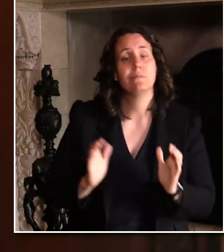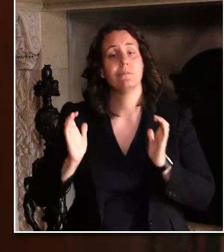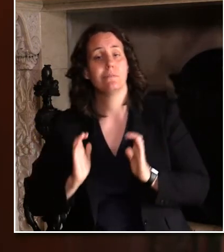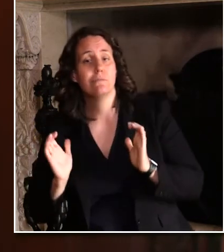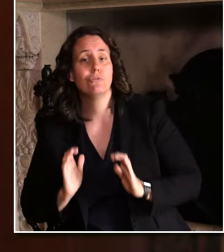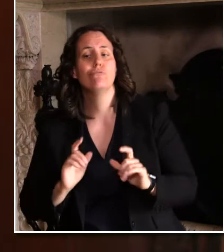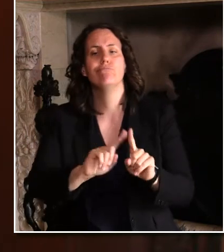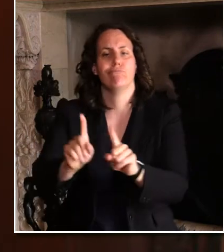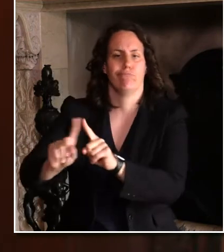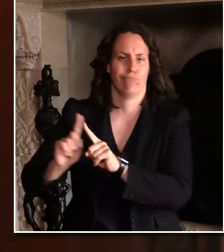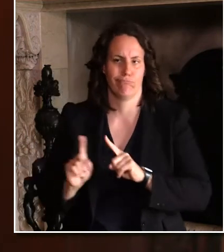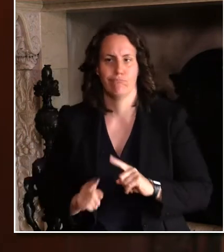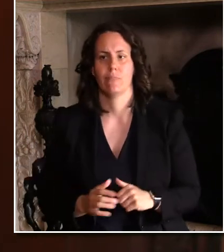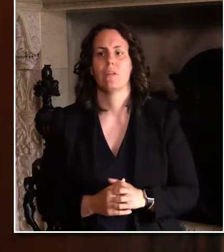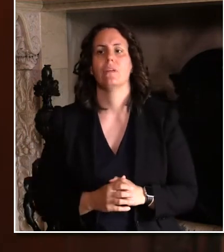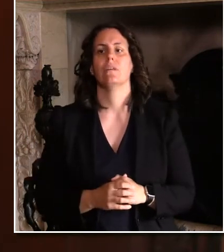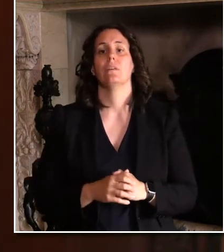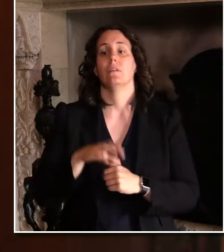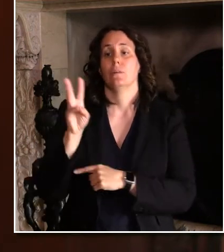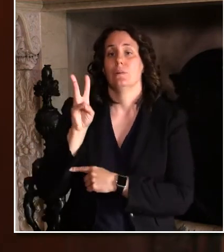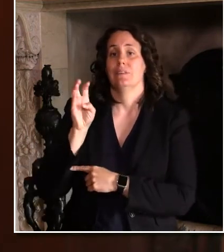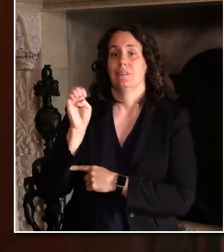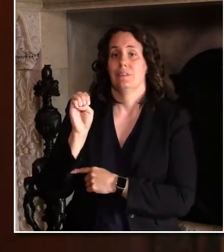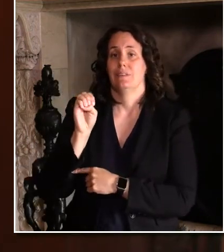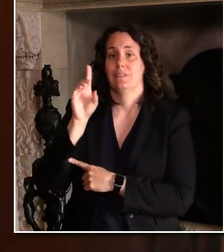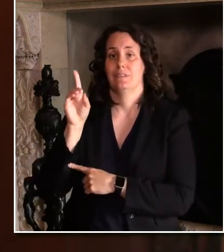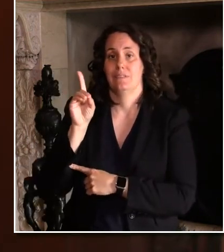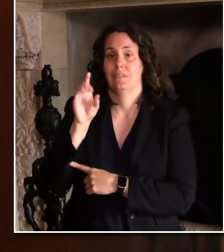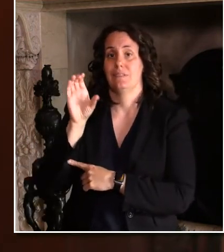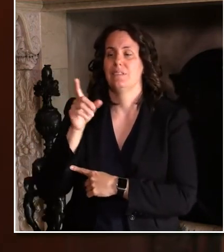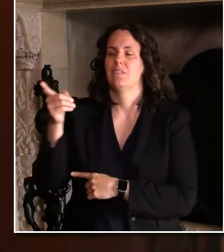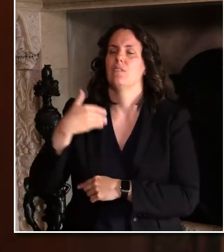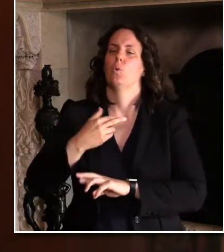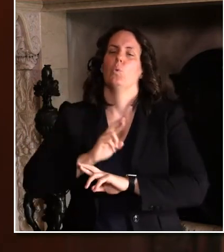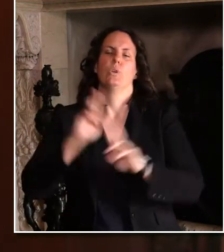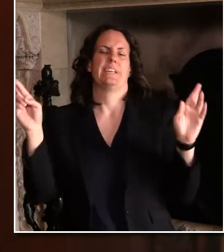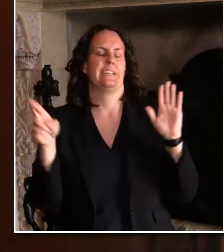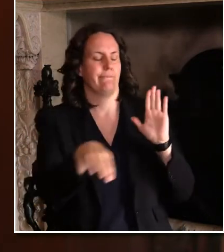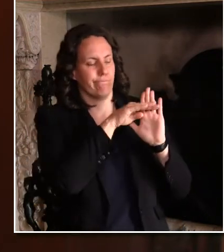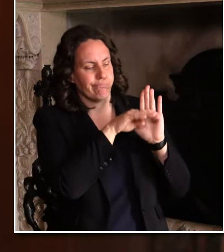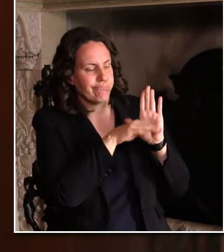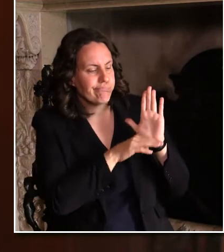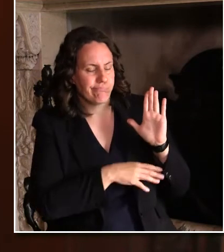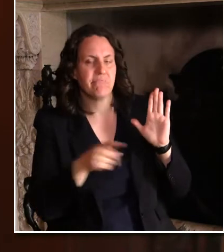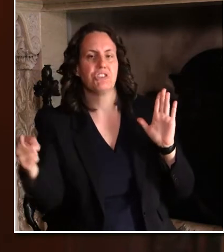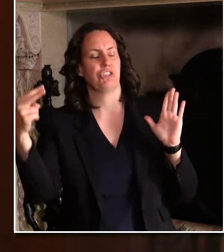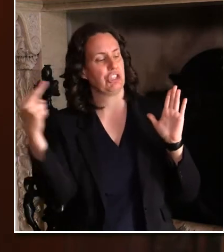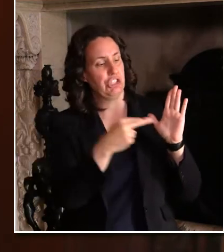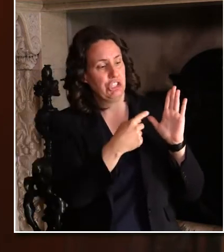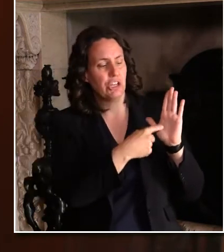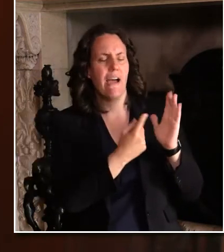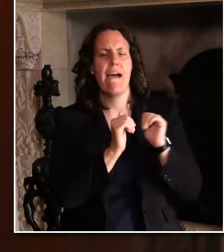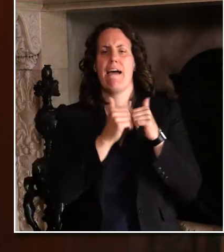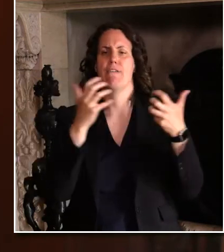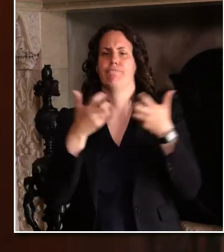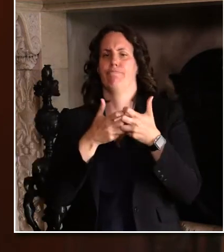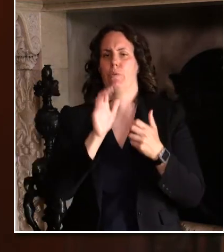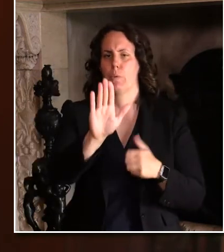released comprehensive guidelines to help businesses make these good decisions, and I urge everyone to take a look at these